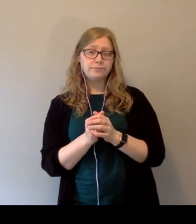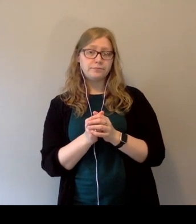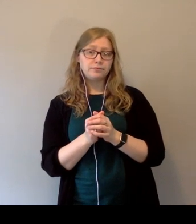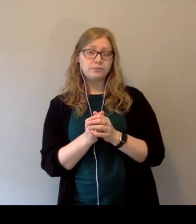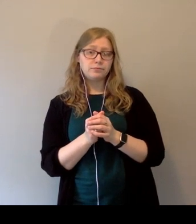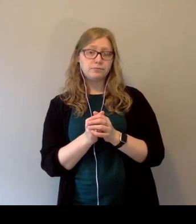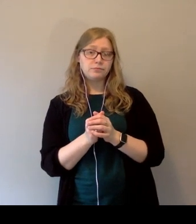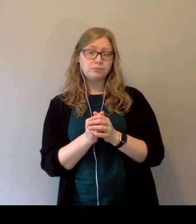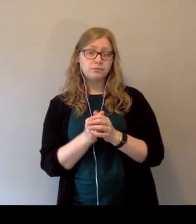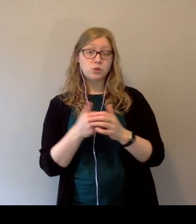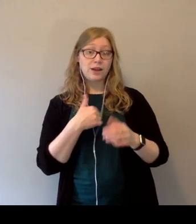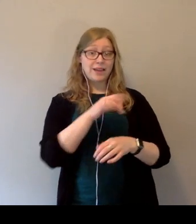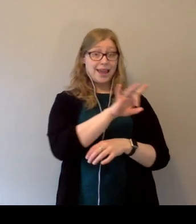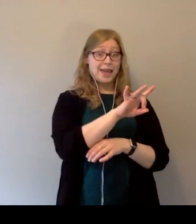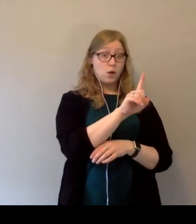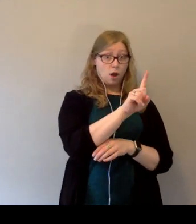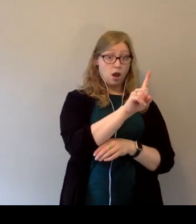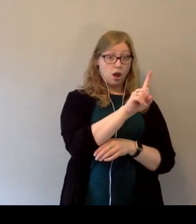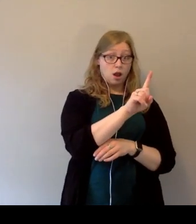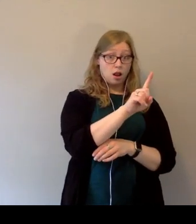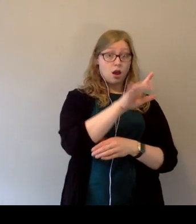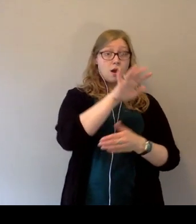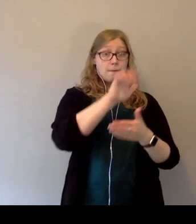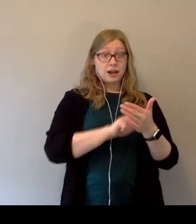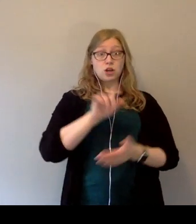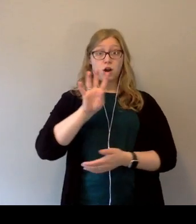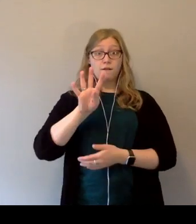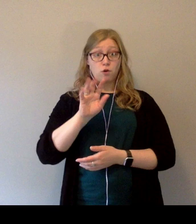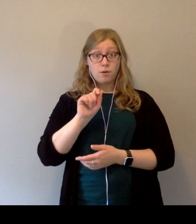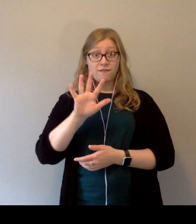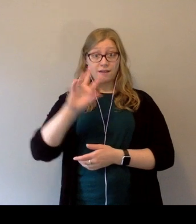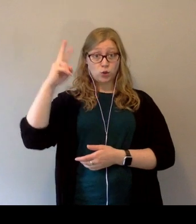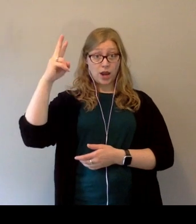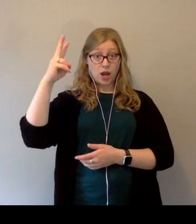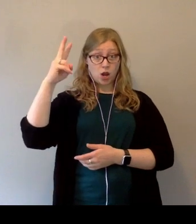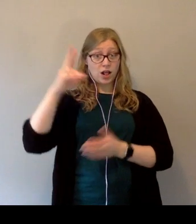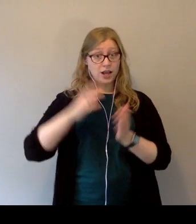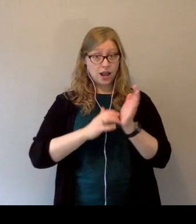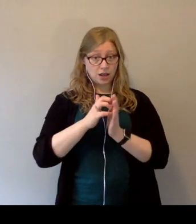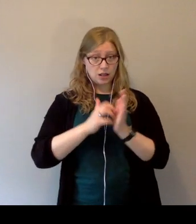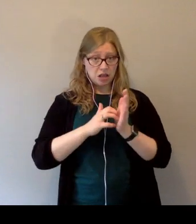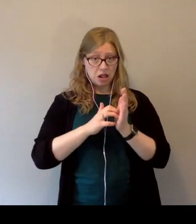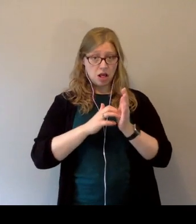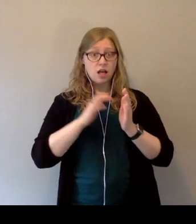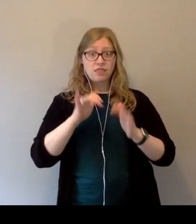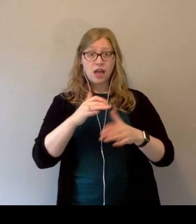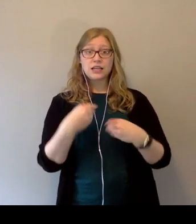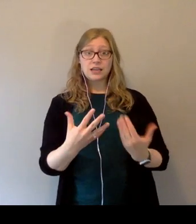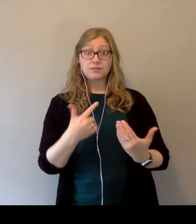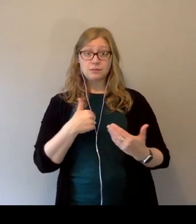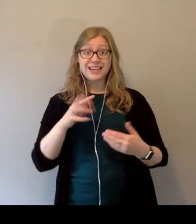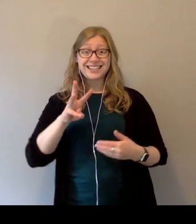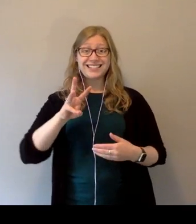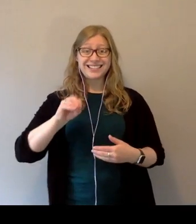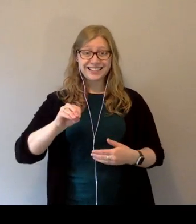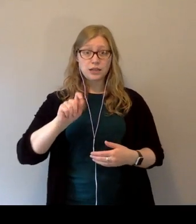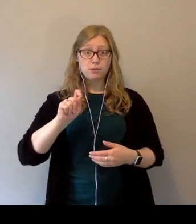so we have 81 minus 4.5 squared on a calculator. I'll do that, and that's going to give me